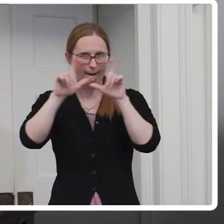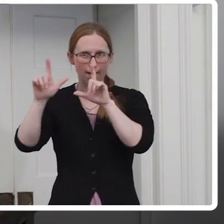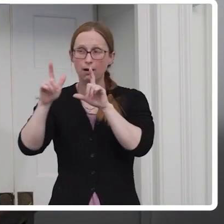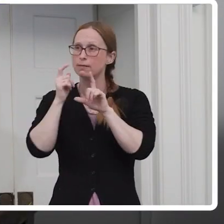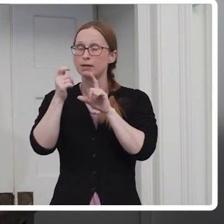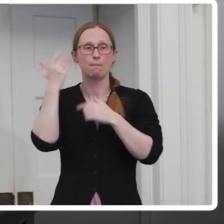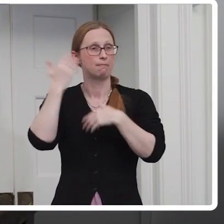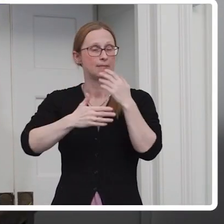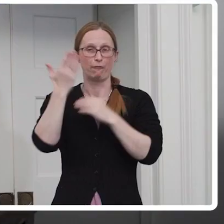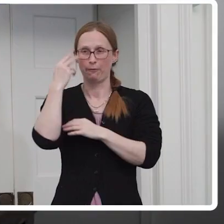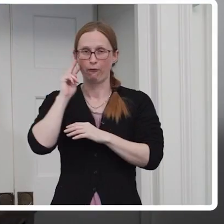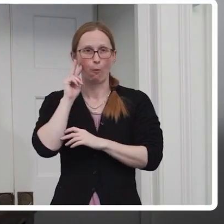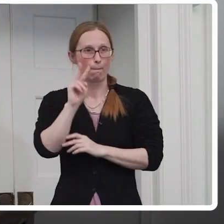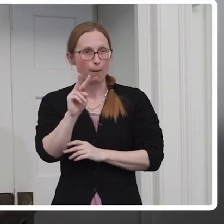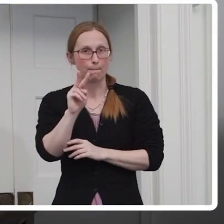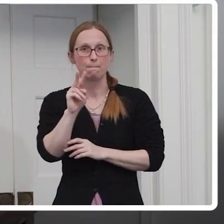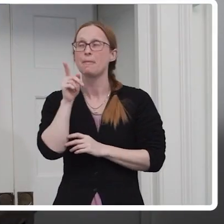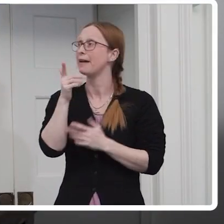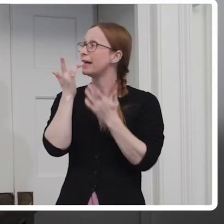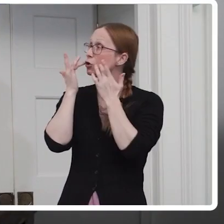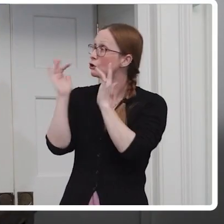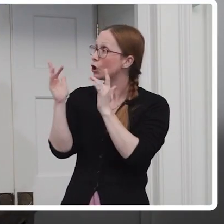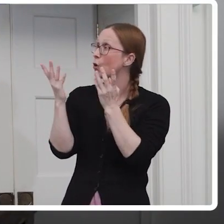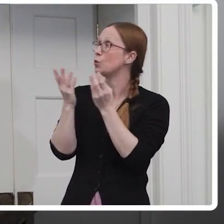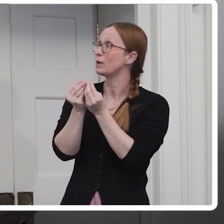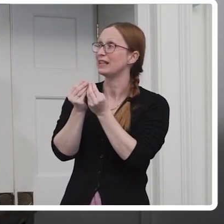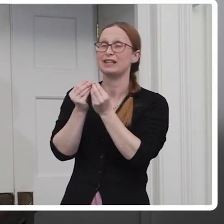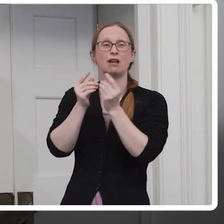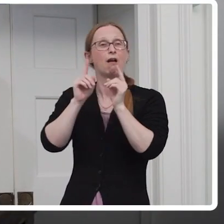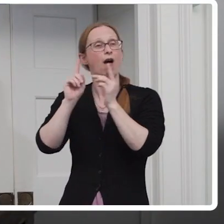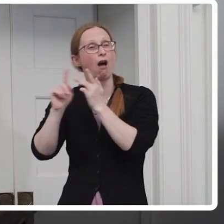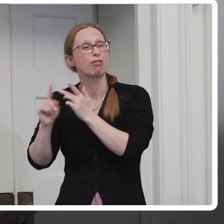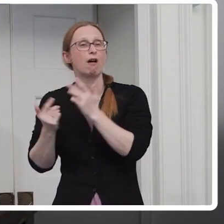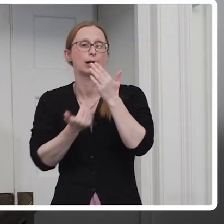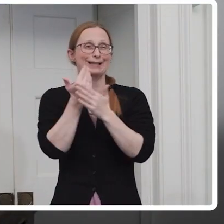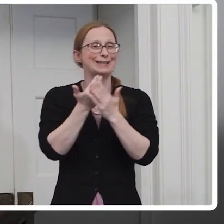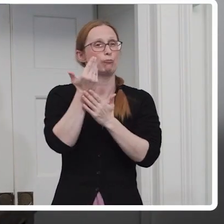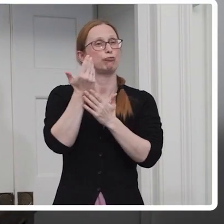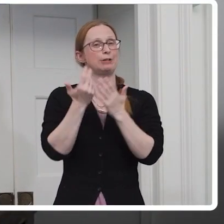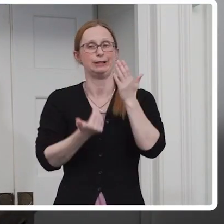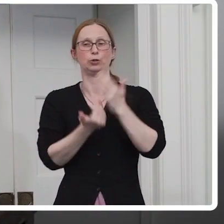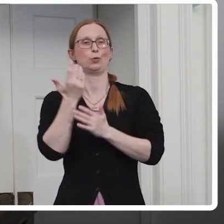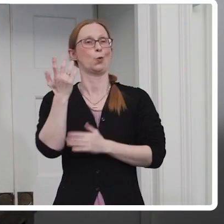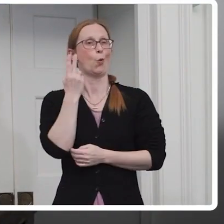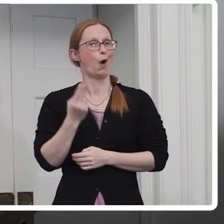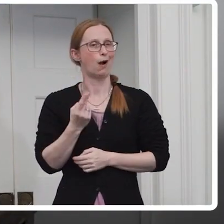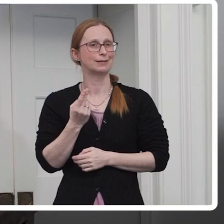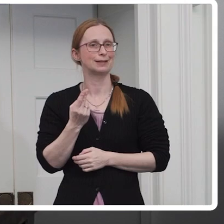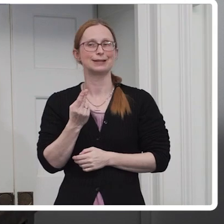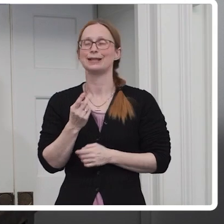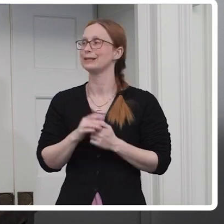this, including some that have never been seen before, and they're shown in dialogue with other kind of contemporary and modern